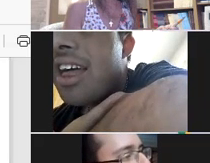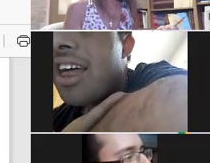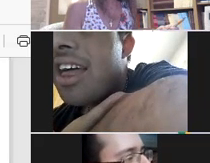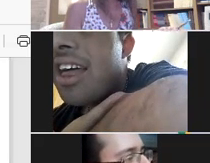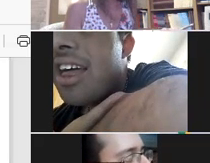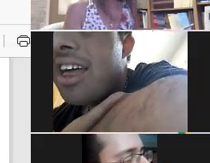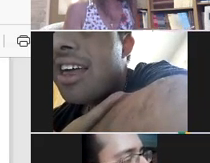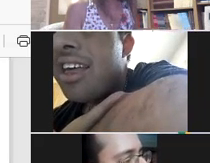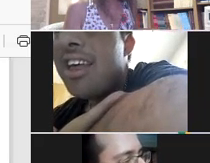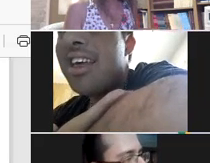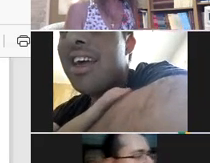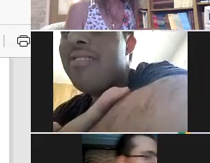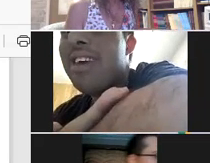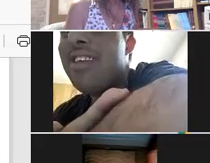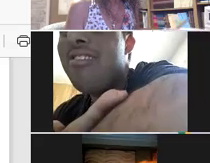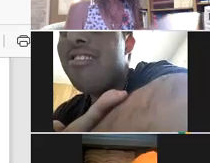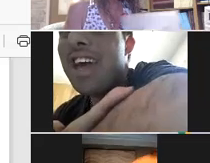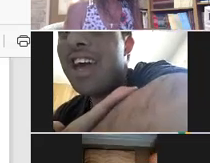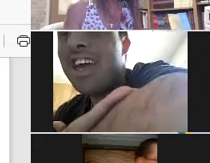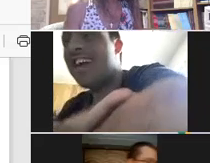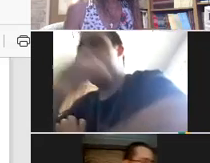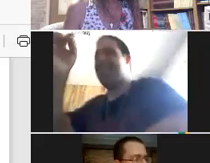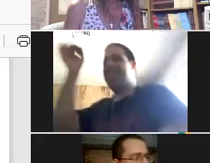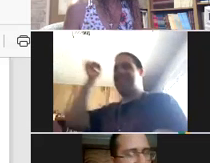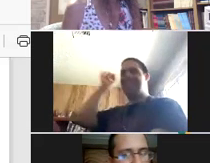I see you Thursday. Awesome. I look forward to it. Thursday. Yeah.